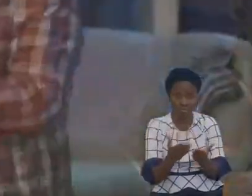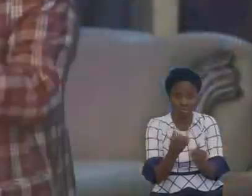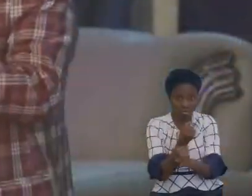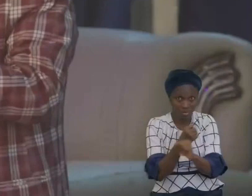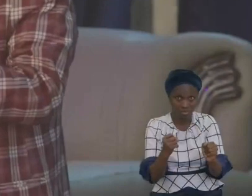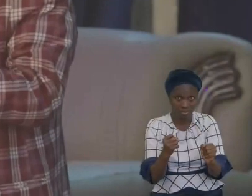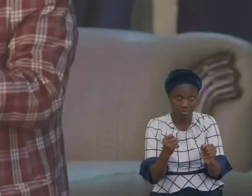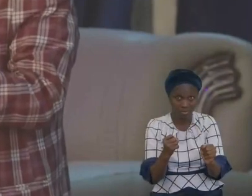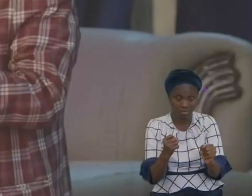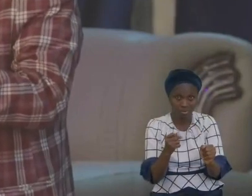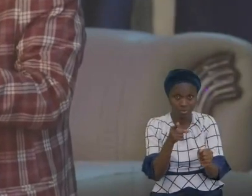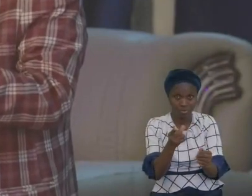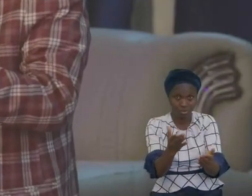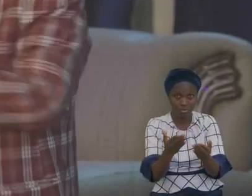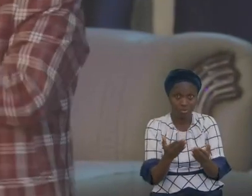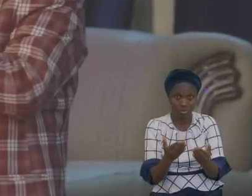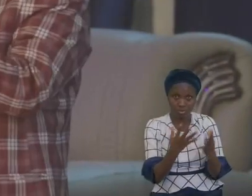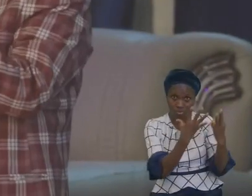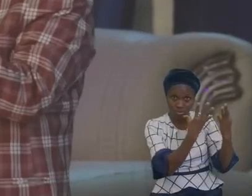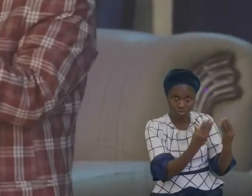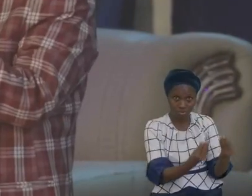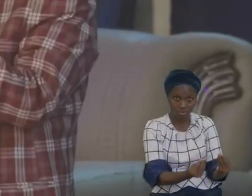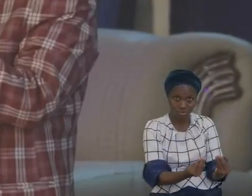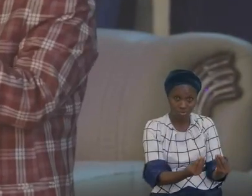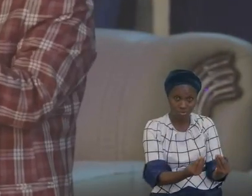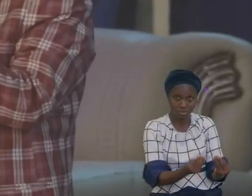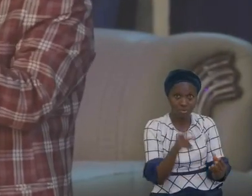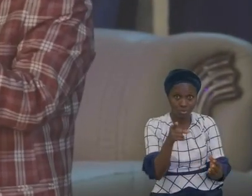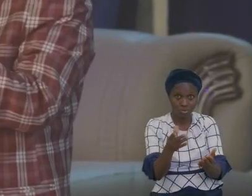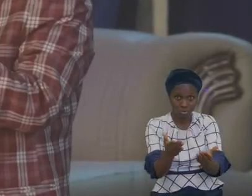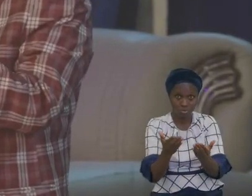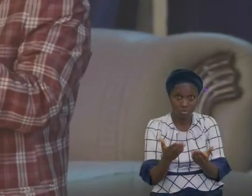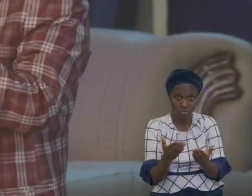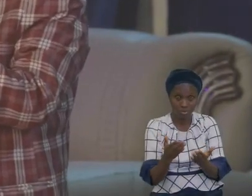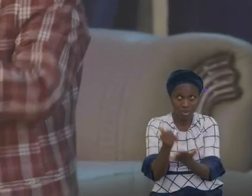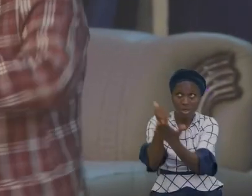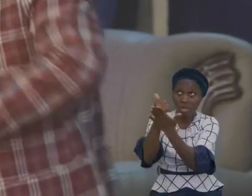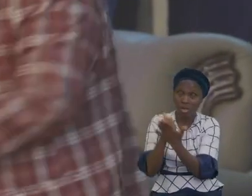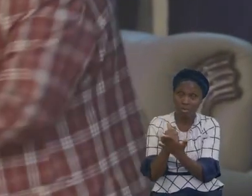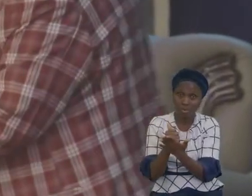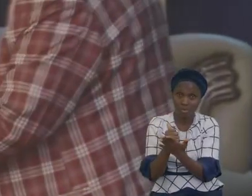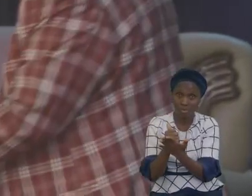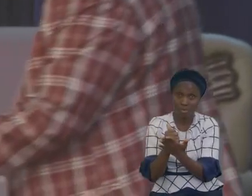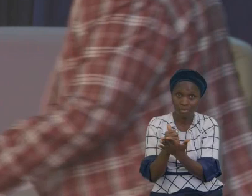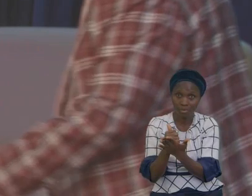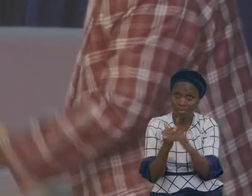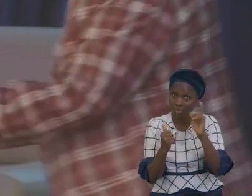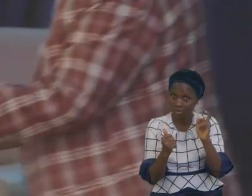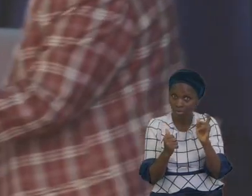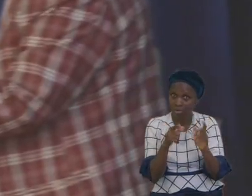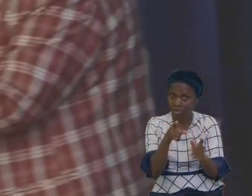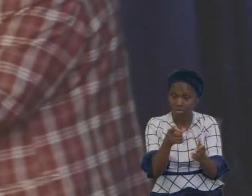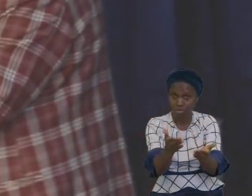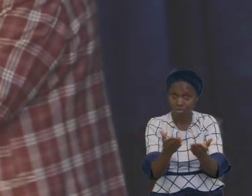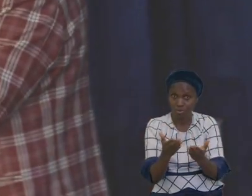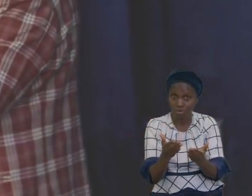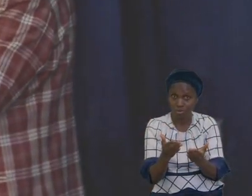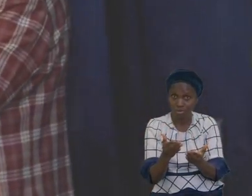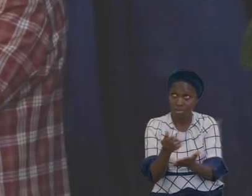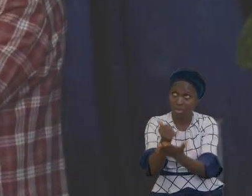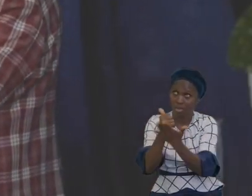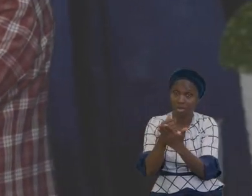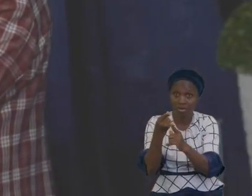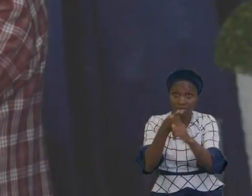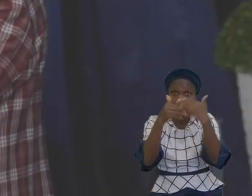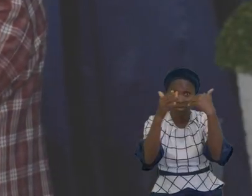want help? Aid from heaven? You want the lifting hand to lift